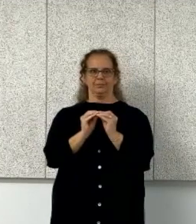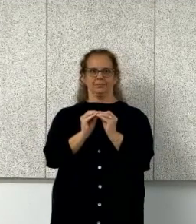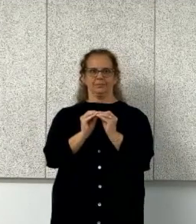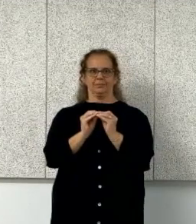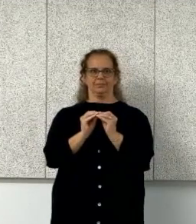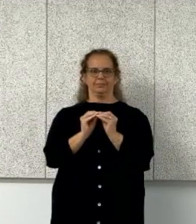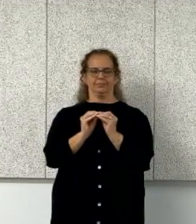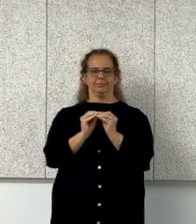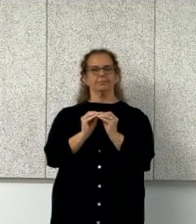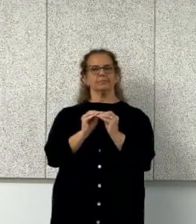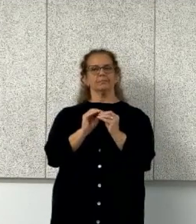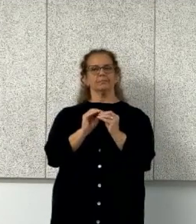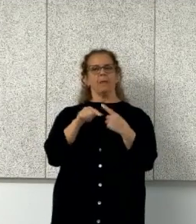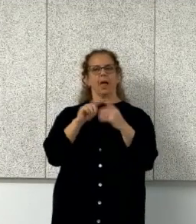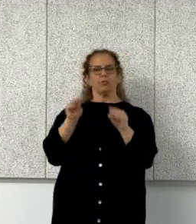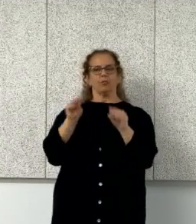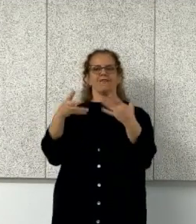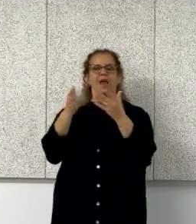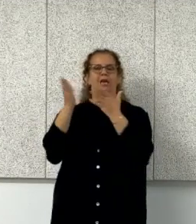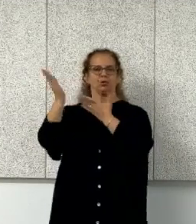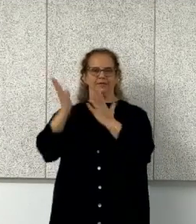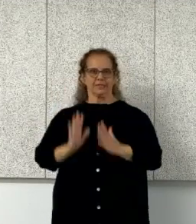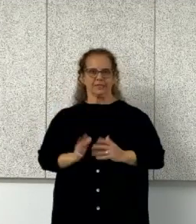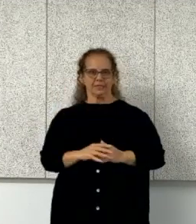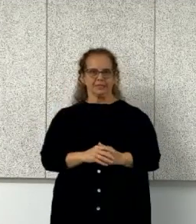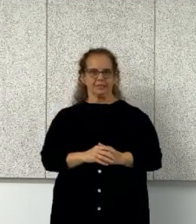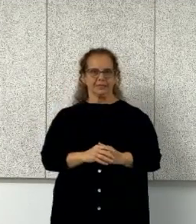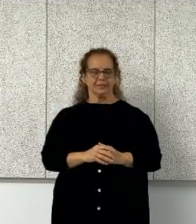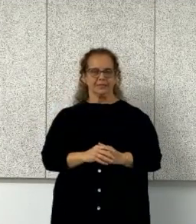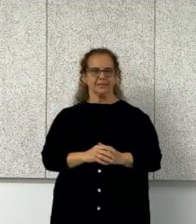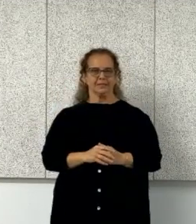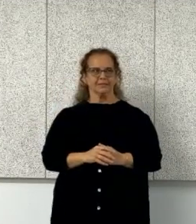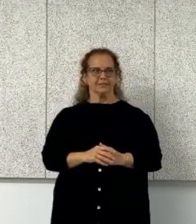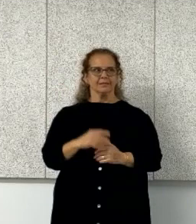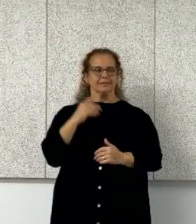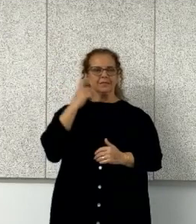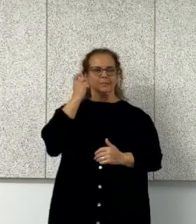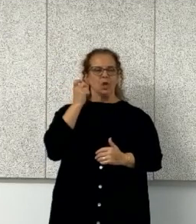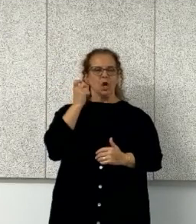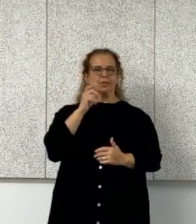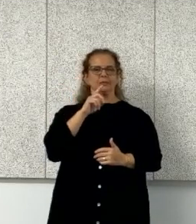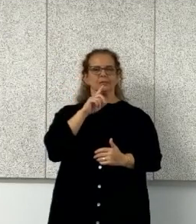providing the services that they want to provide, because ultimately